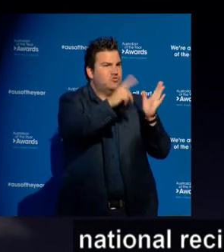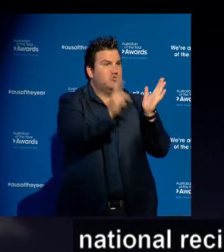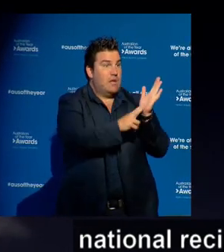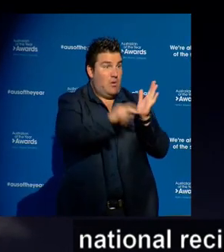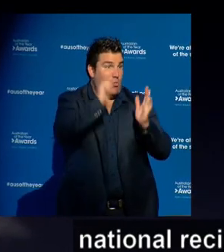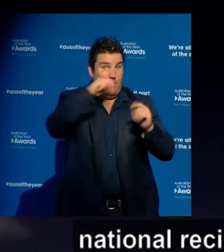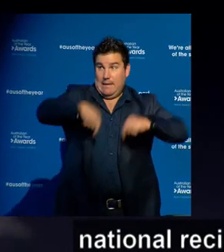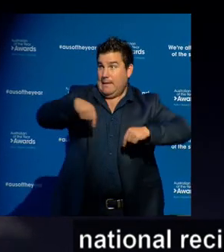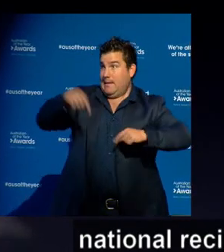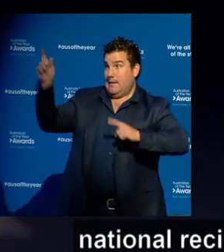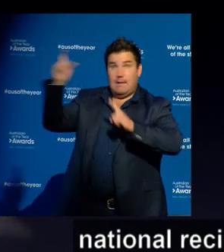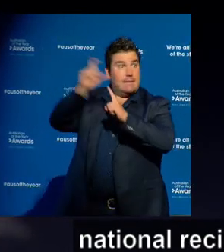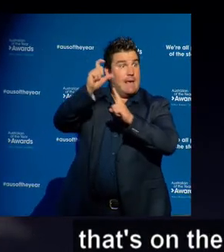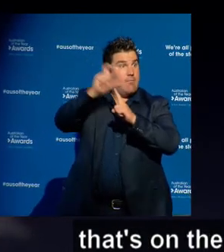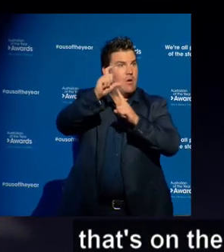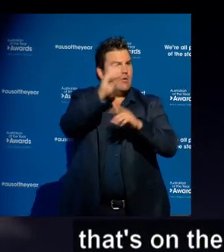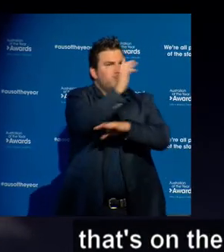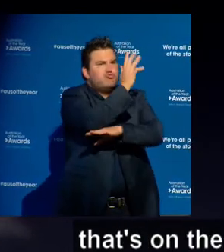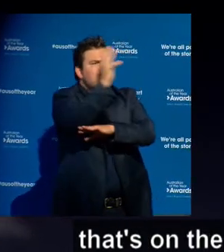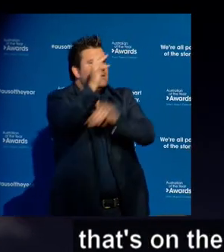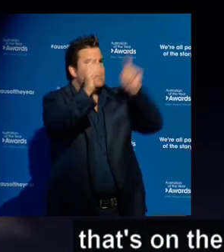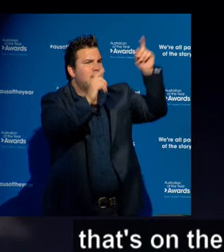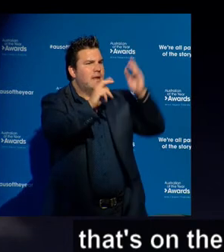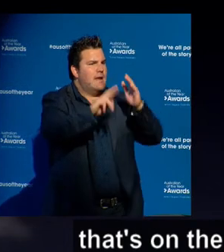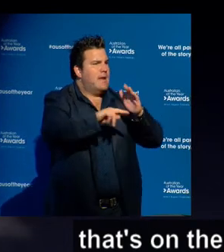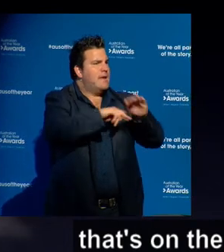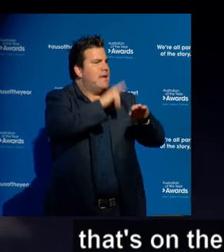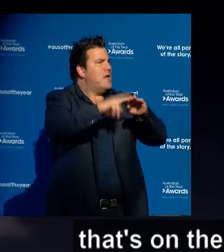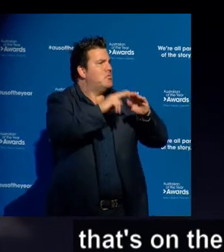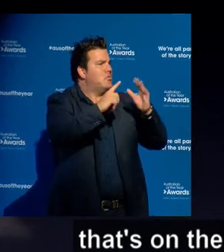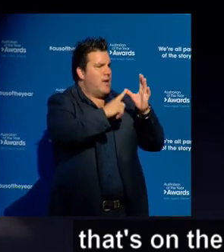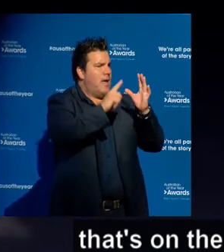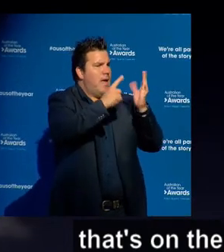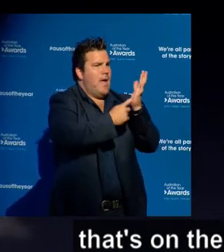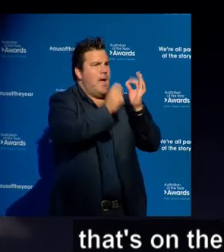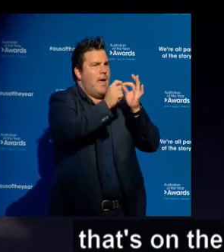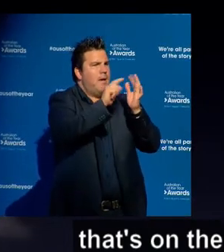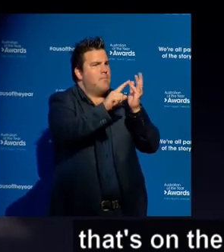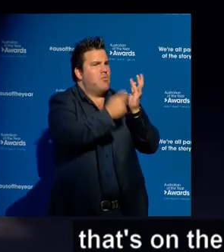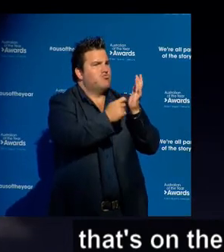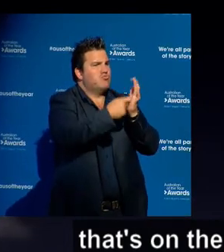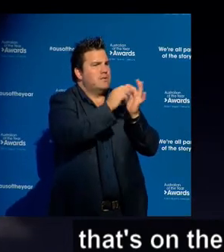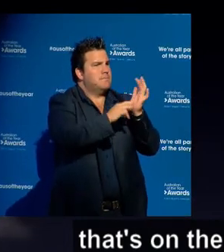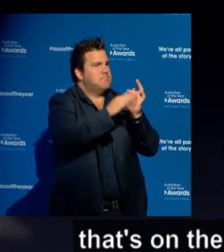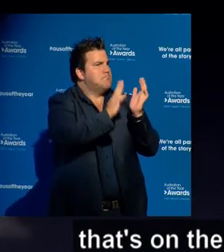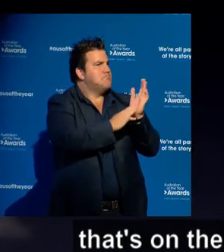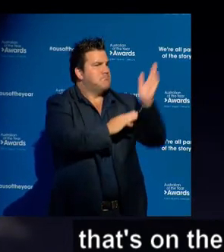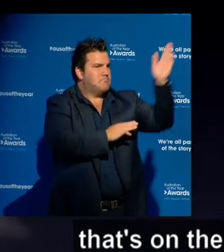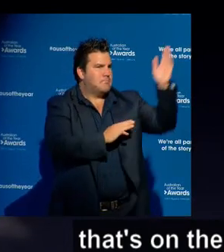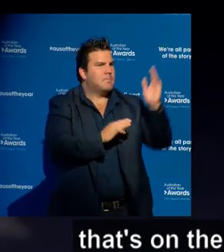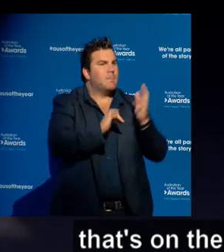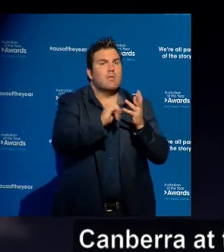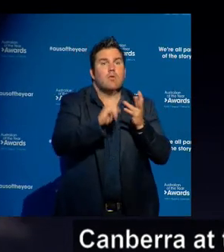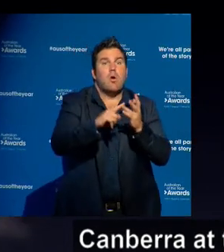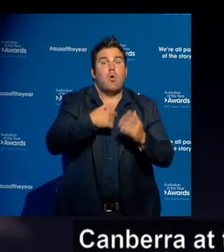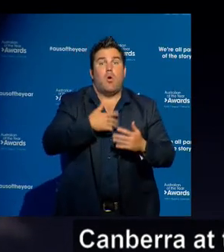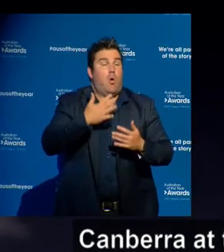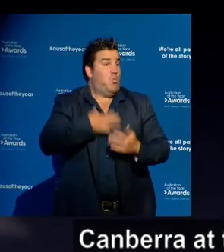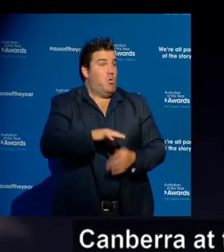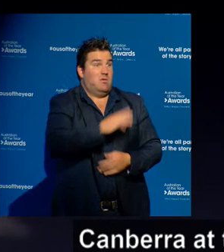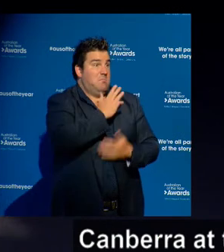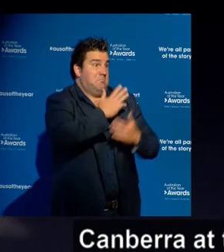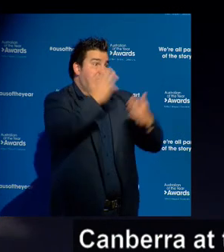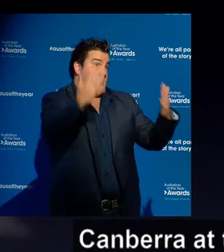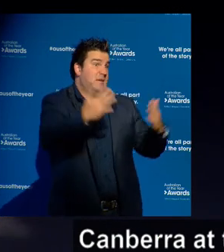National Arboretum. On behalf of all of us, I wish our recipients and our nominees